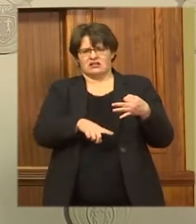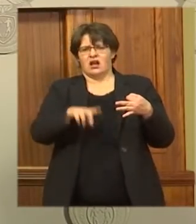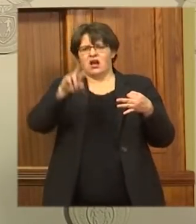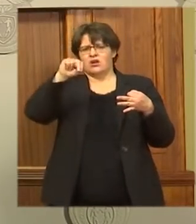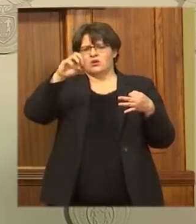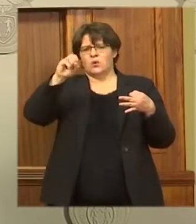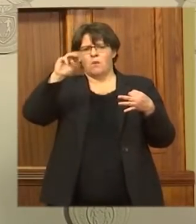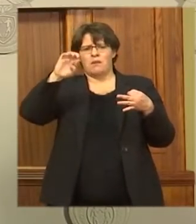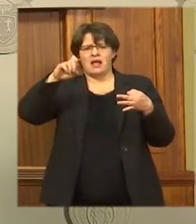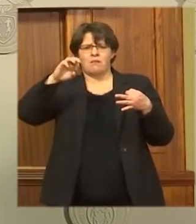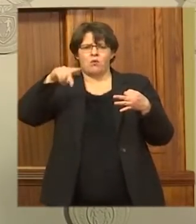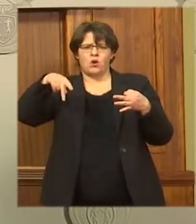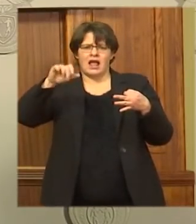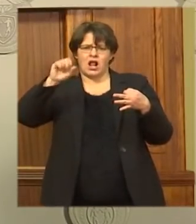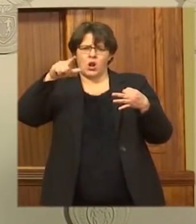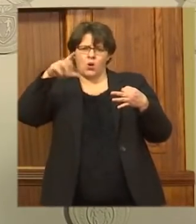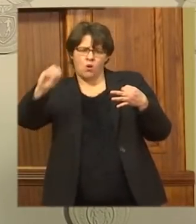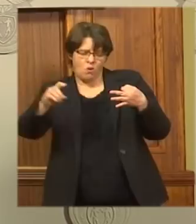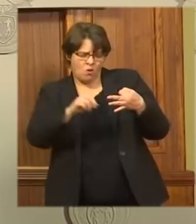Nompumelelo Chaka,